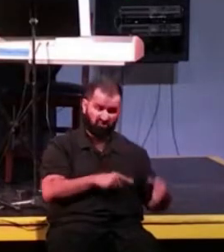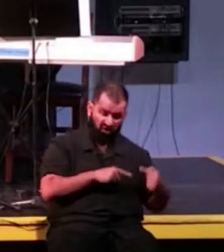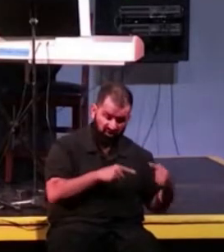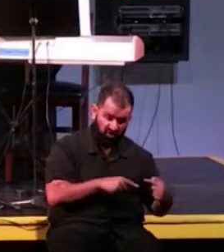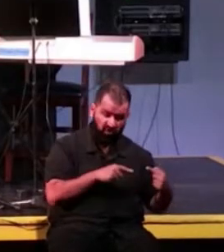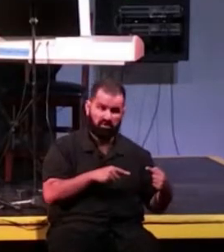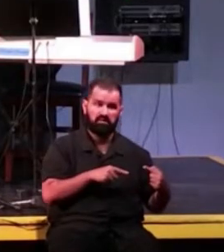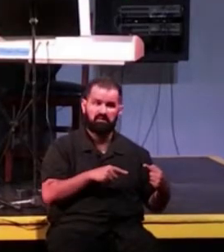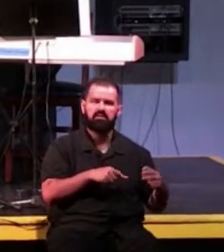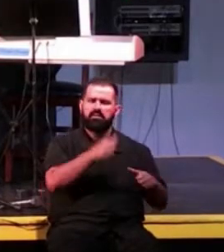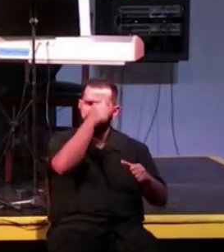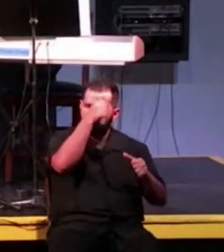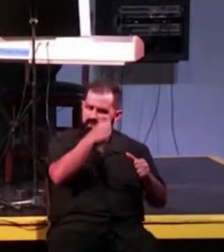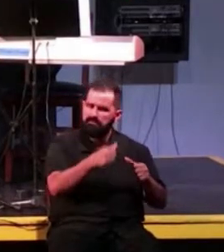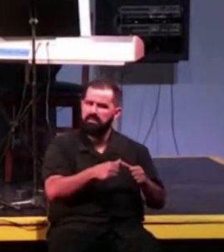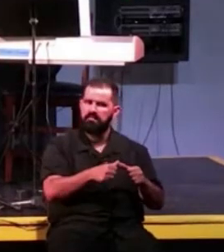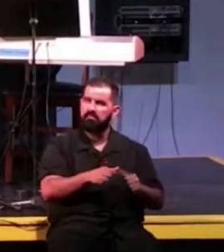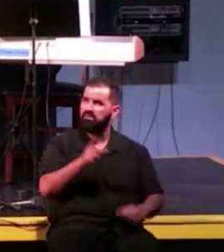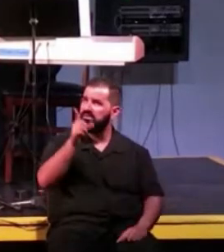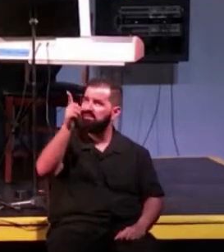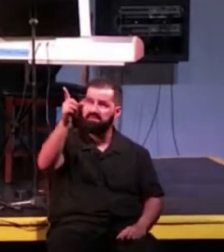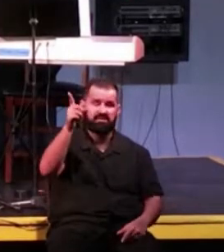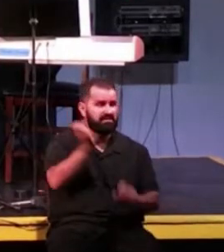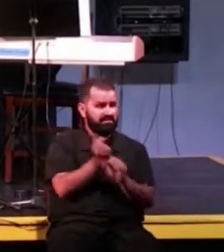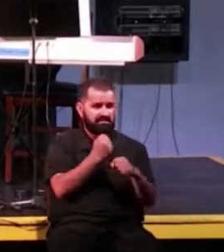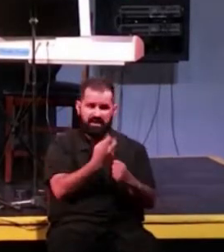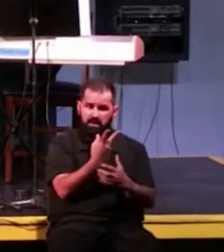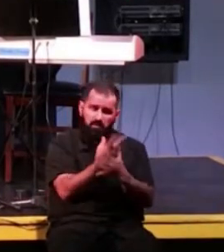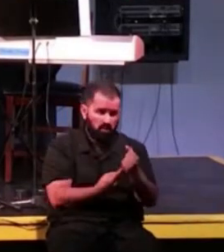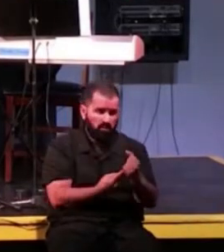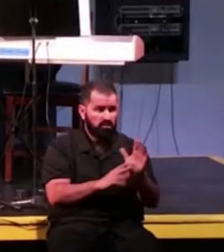consider God has made the one as well as the other.